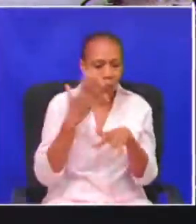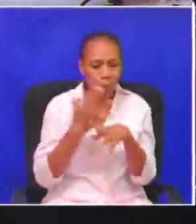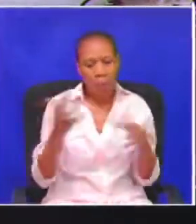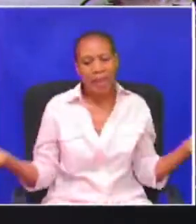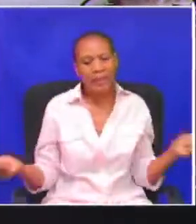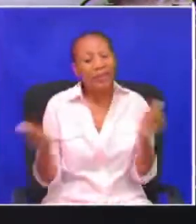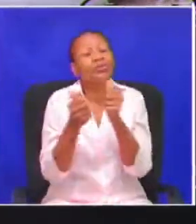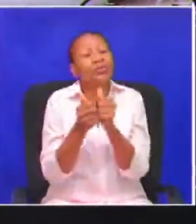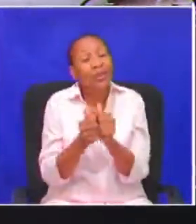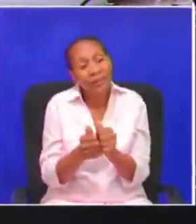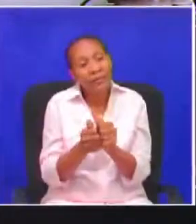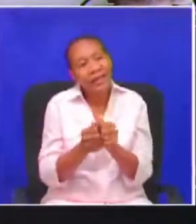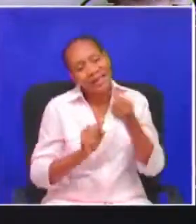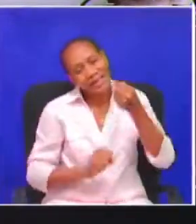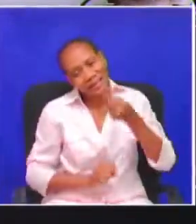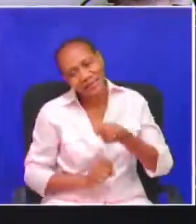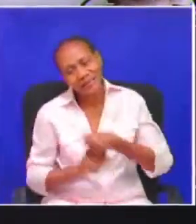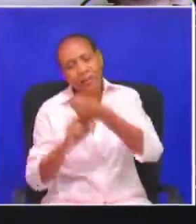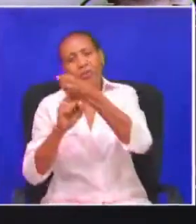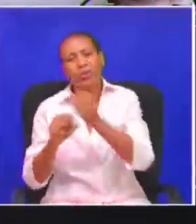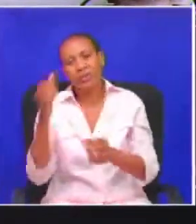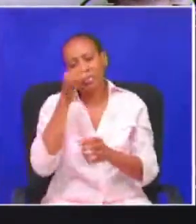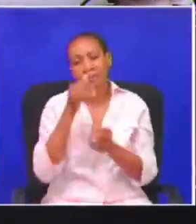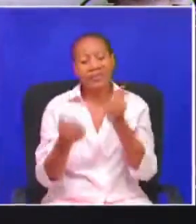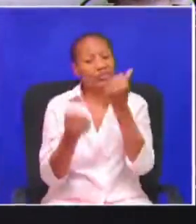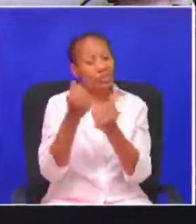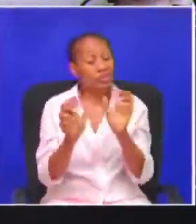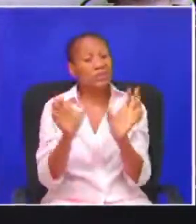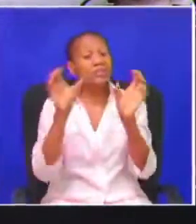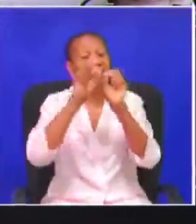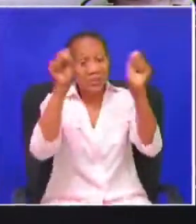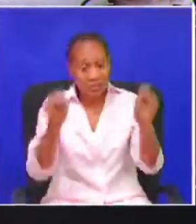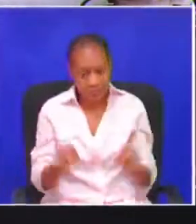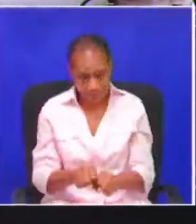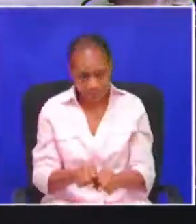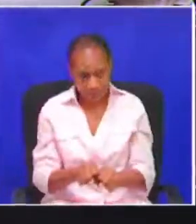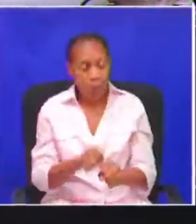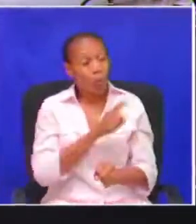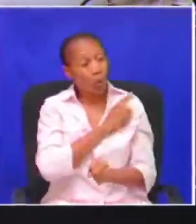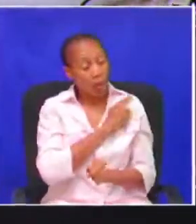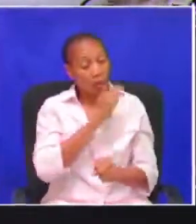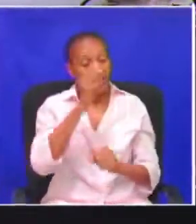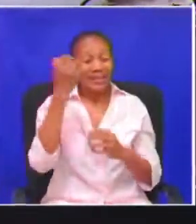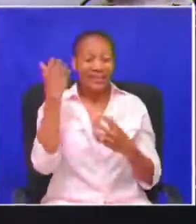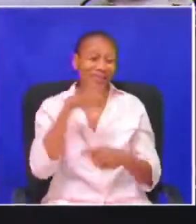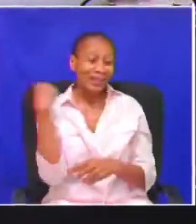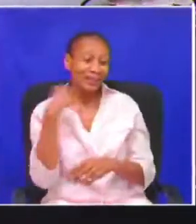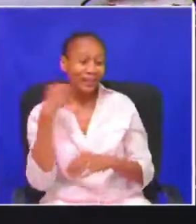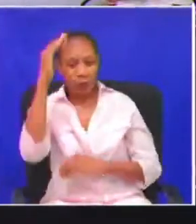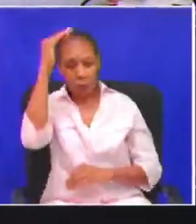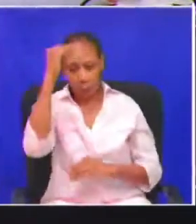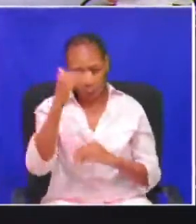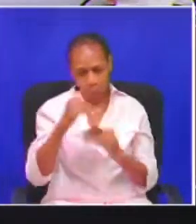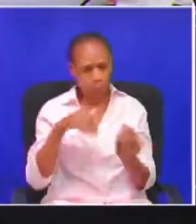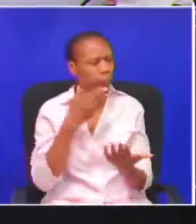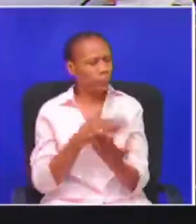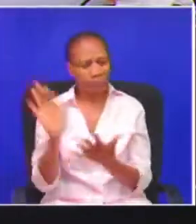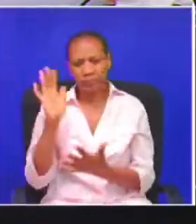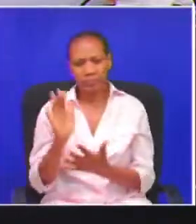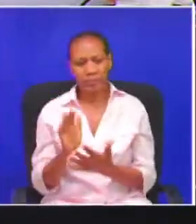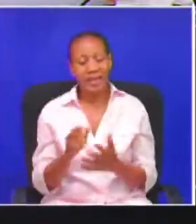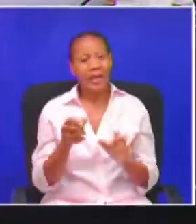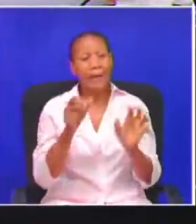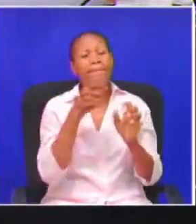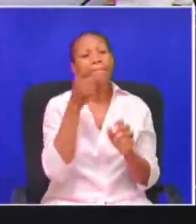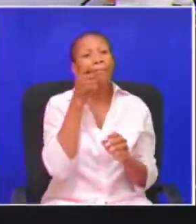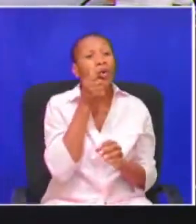in support of our criminal justice system to bring these killings to an end. The murder of 7 young